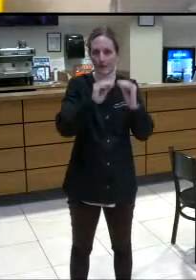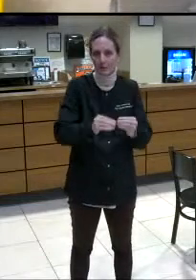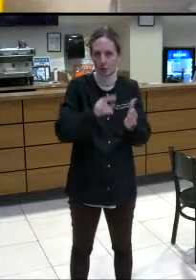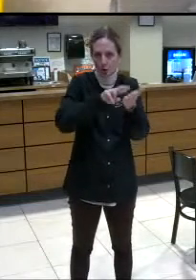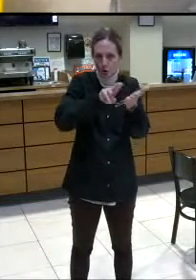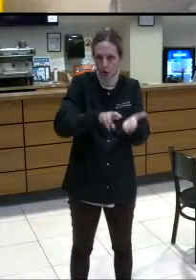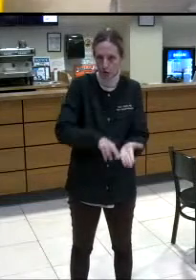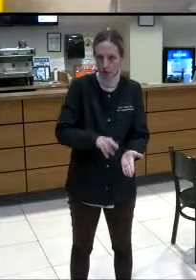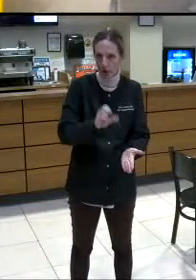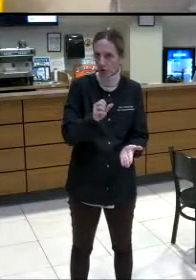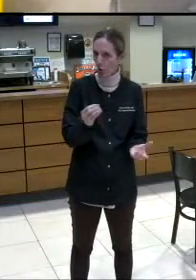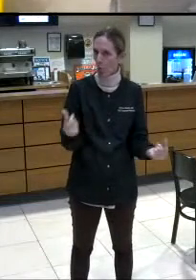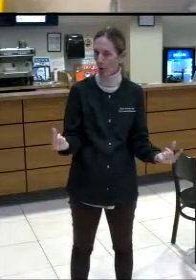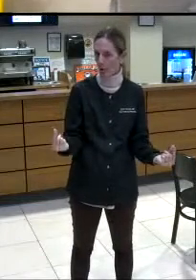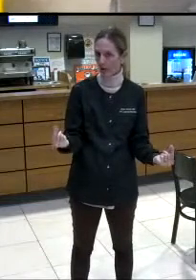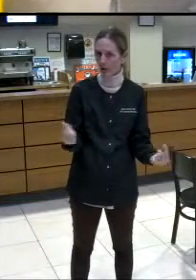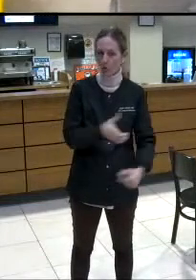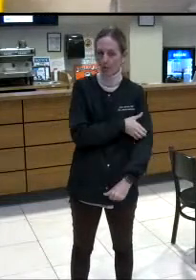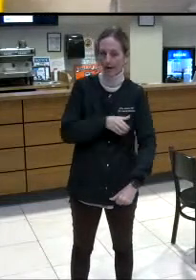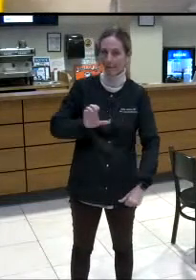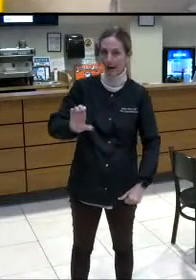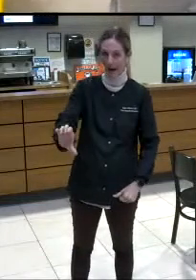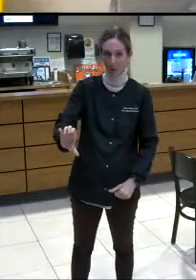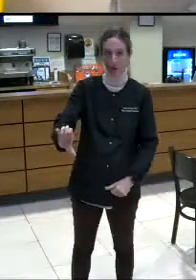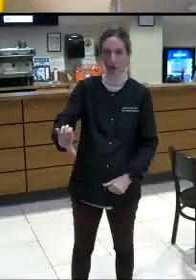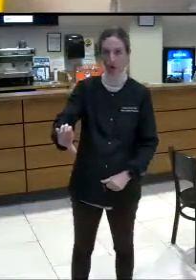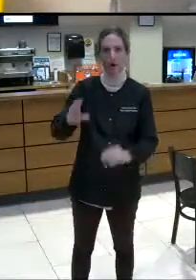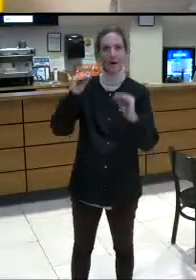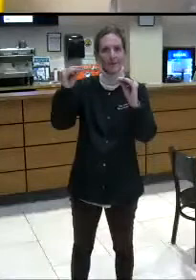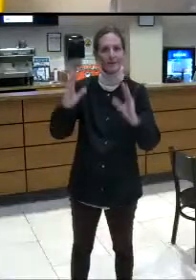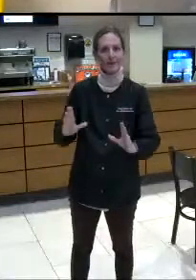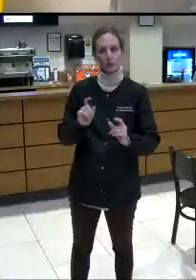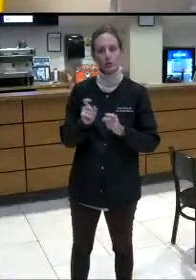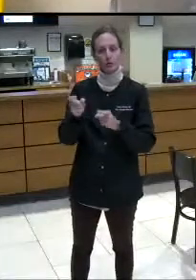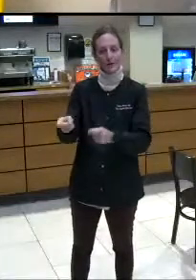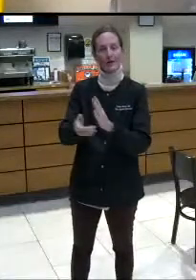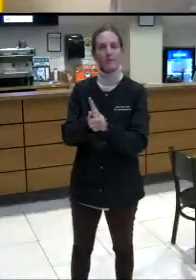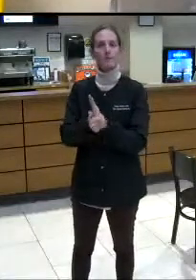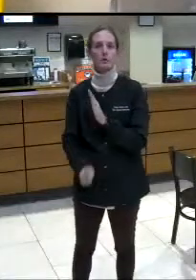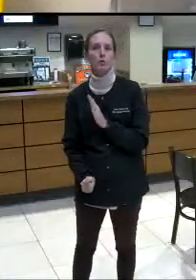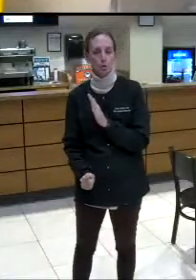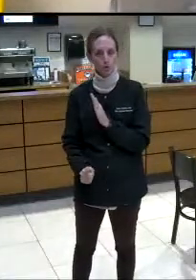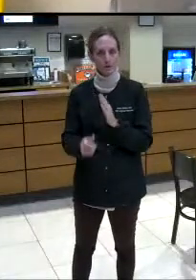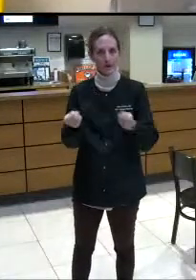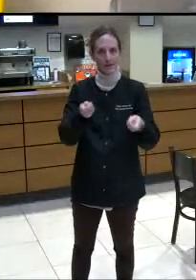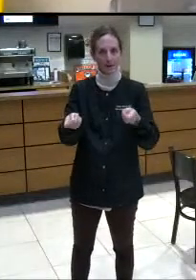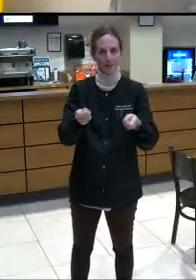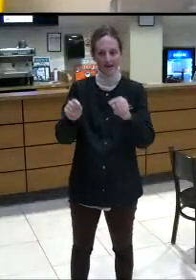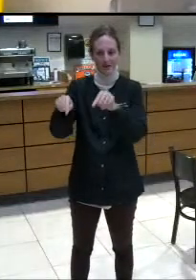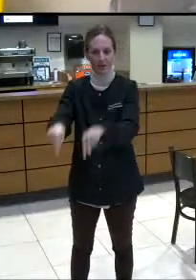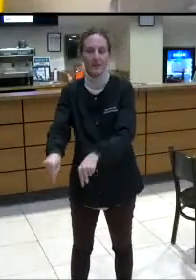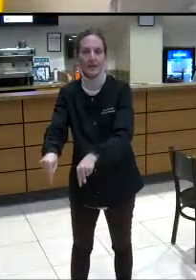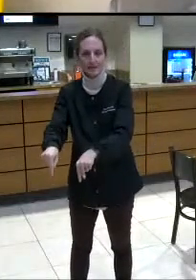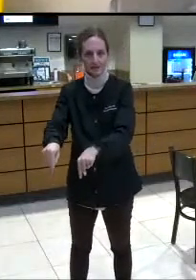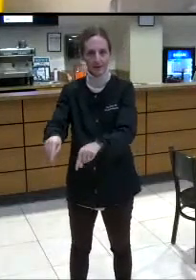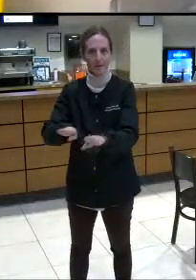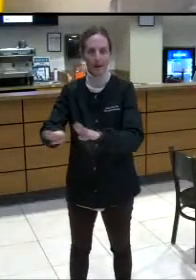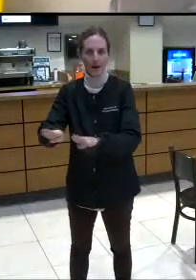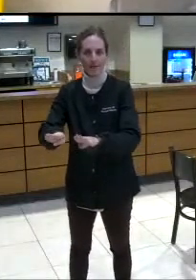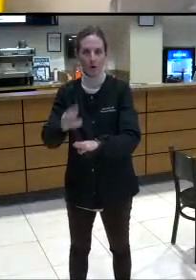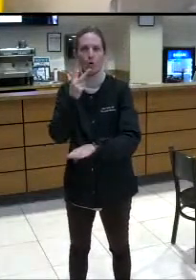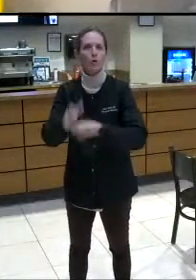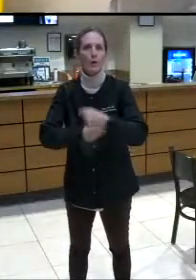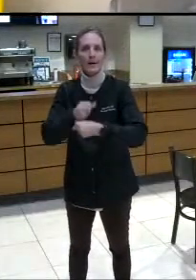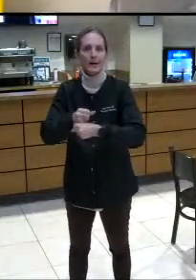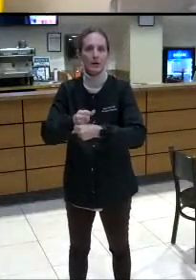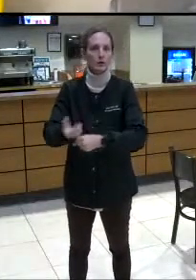have to empower and give the teachers the tools to manage this behavior, not the behavior from 3 years ago, because the behavior is different.